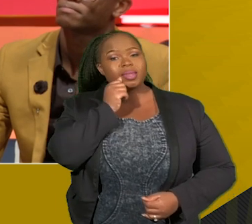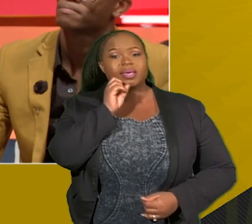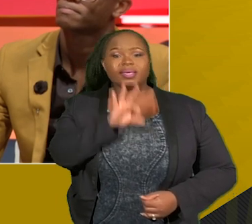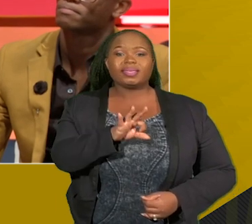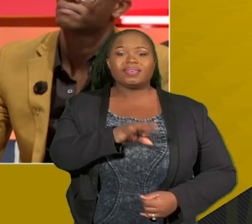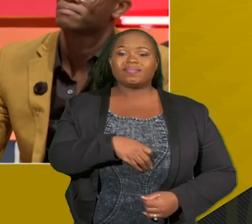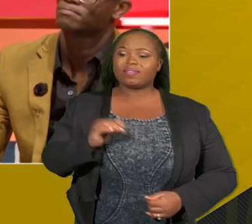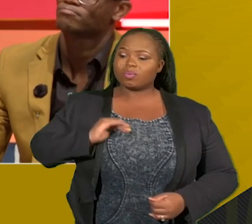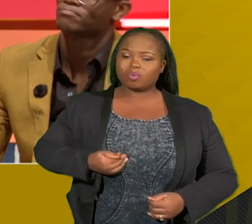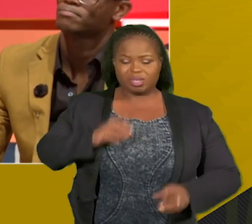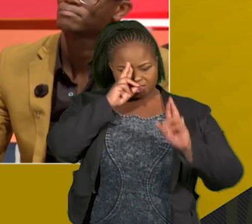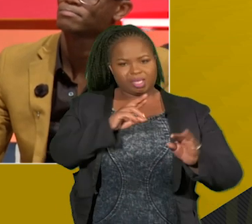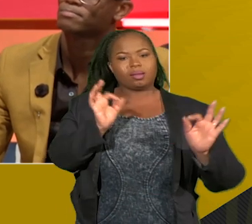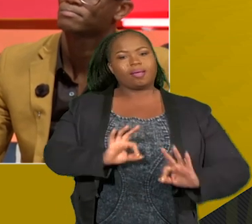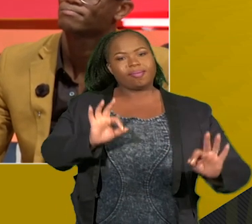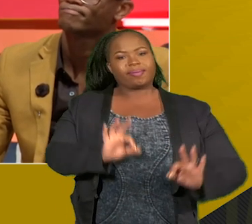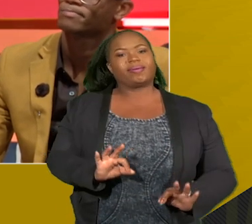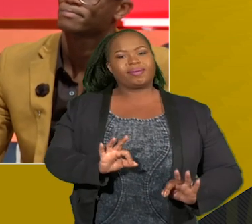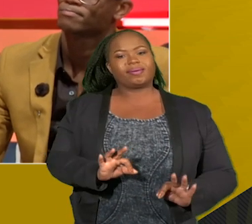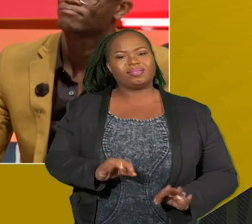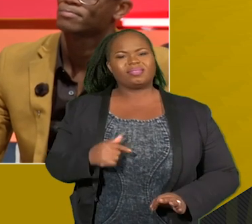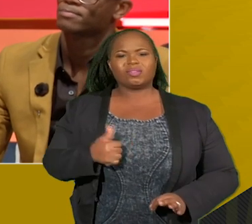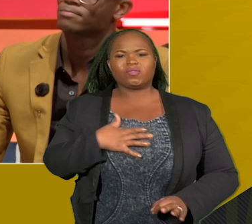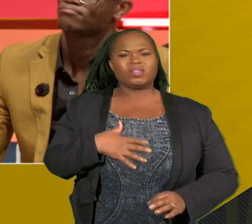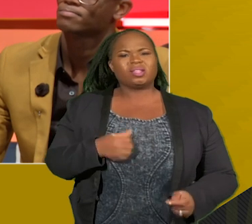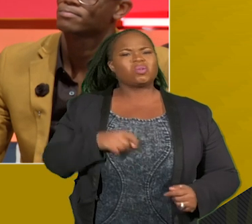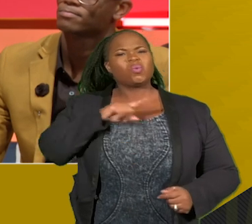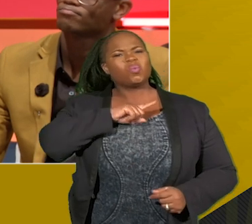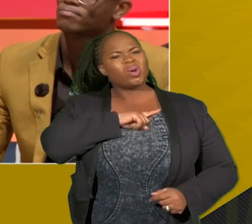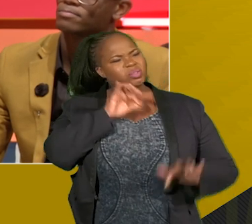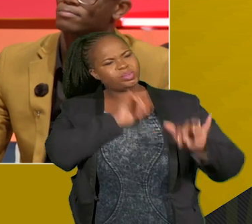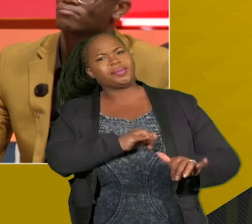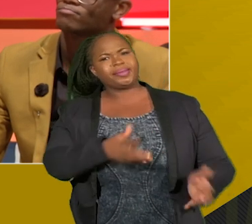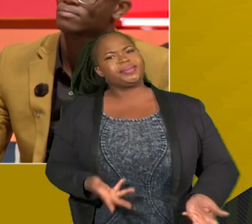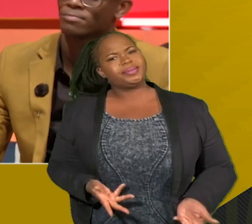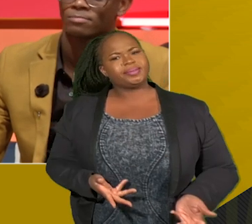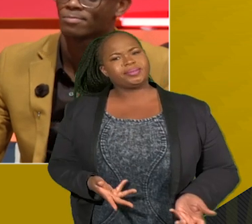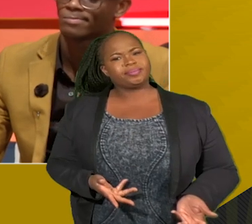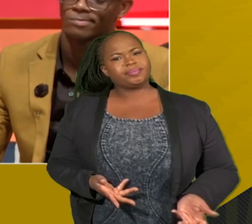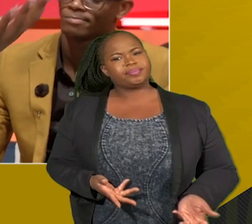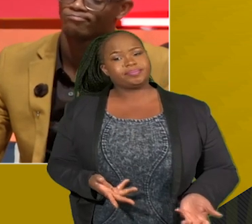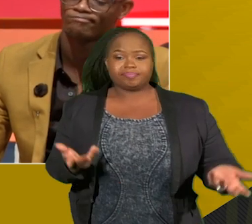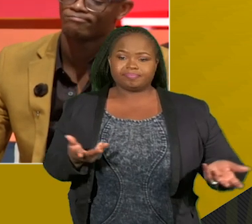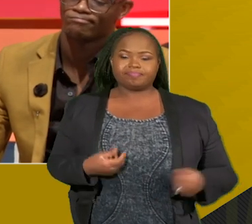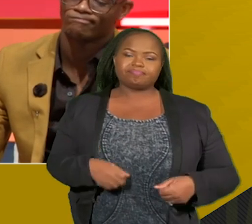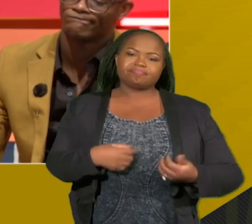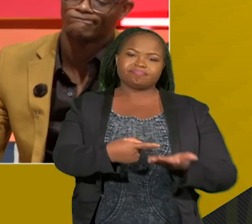is disrespecting you to a point ye o batlang go moteya kapa go mmolaya, why do you stay? That's what we're going to be talking about lekhono